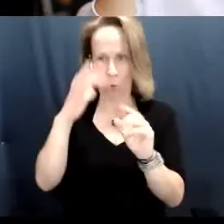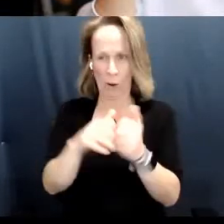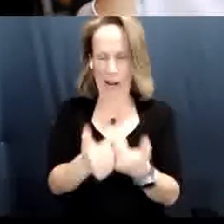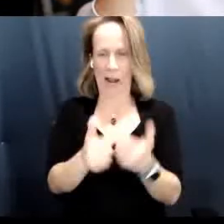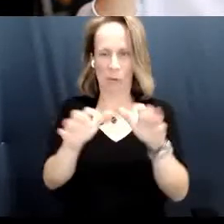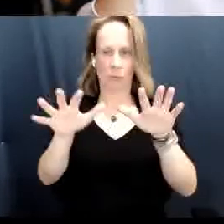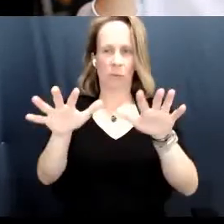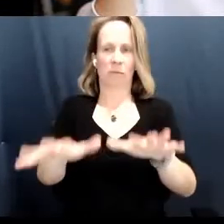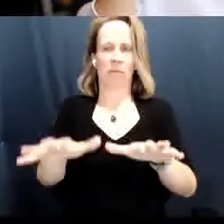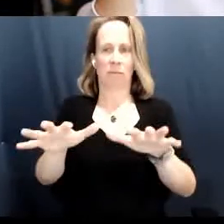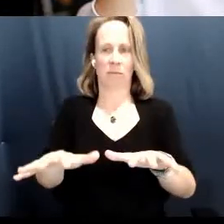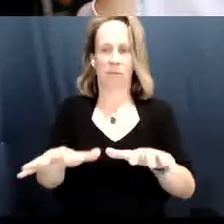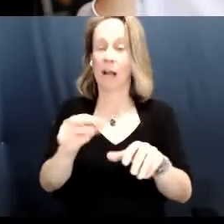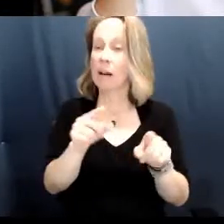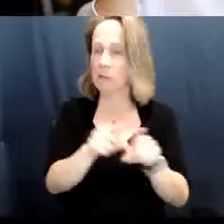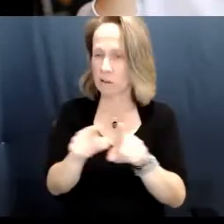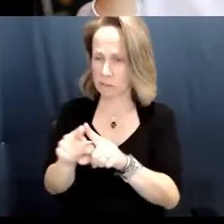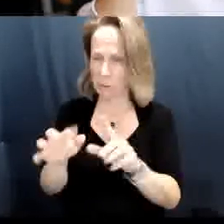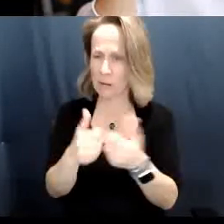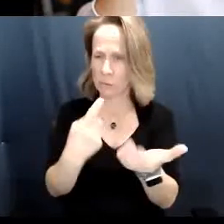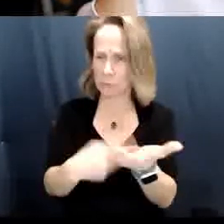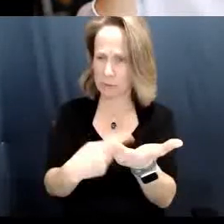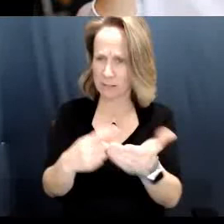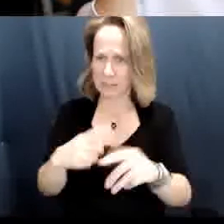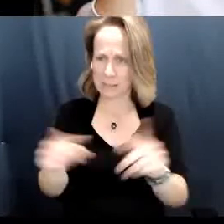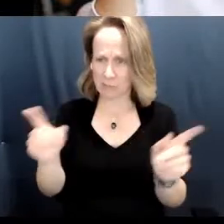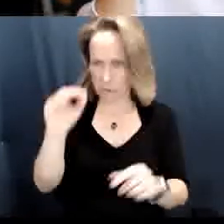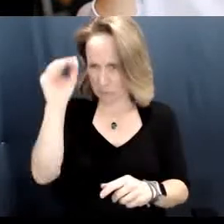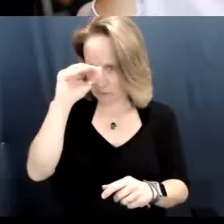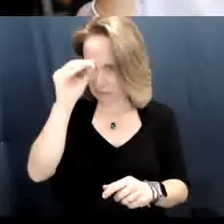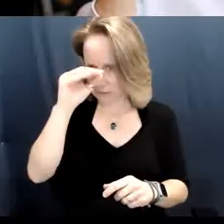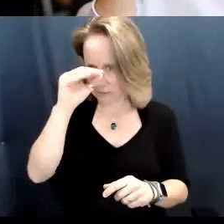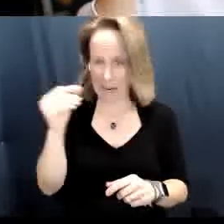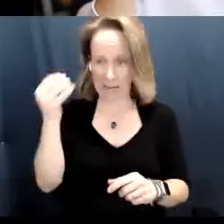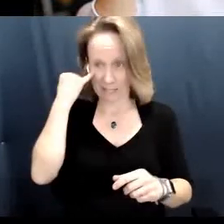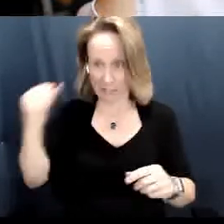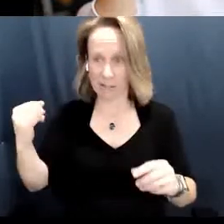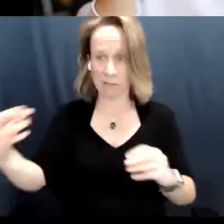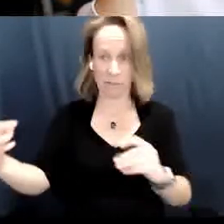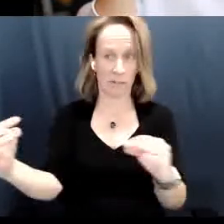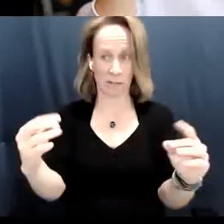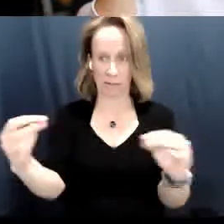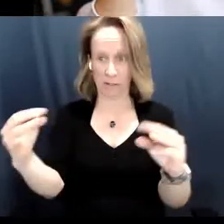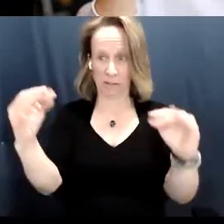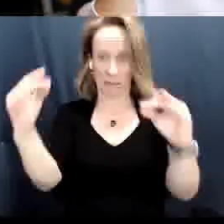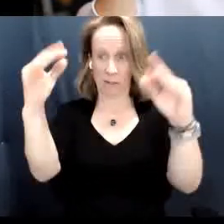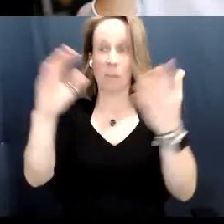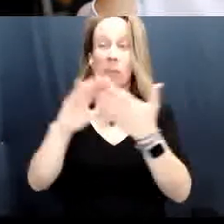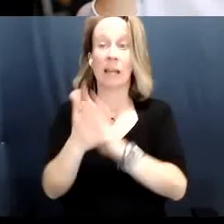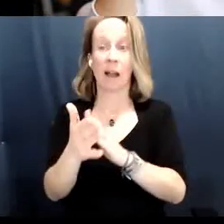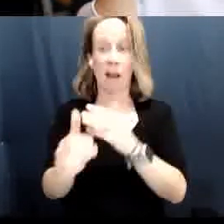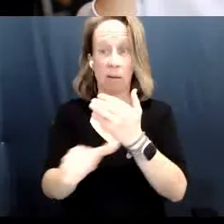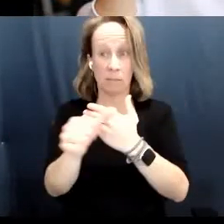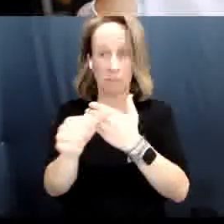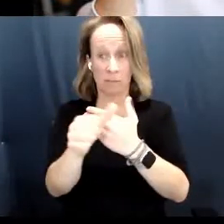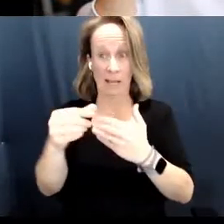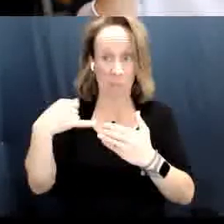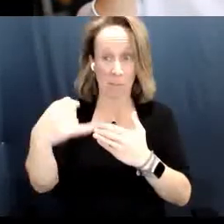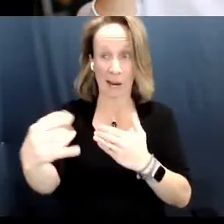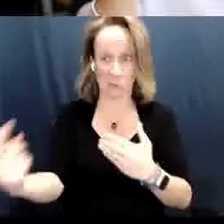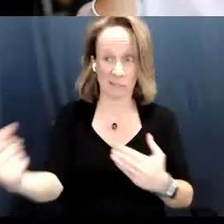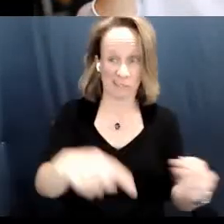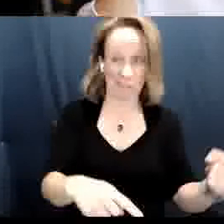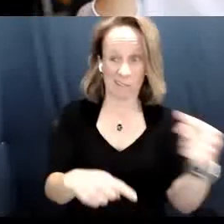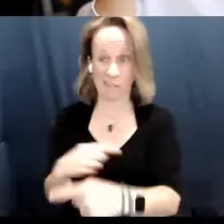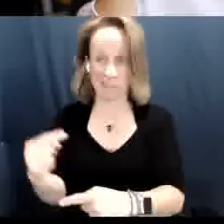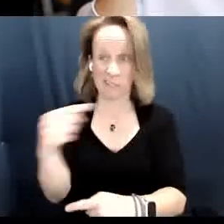opinions. They also know how to intervene when these exchanges become harmful and boundaries are being crossed. Being a